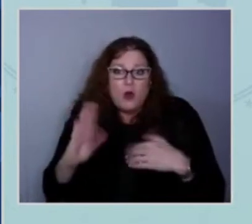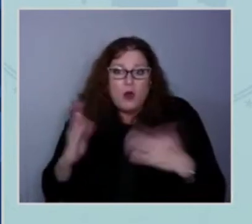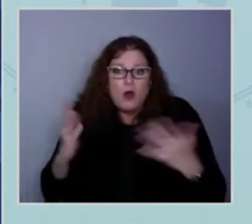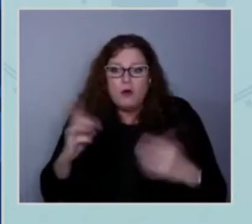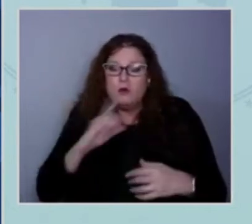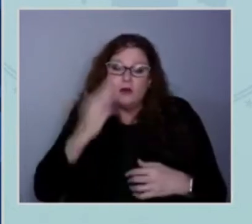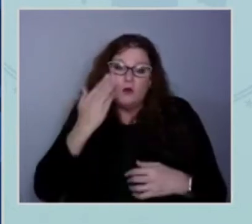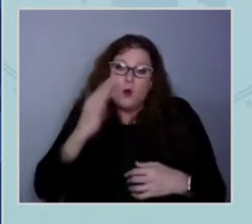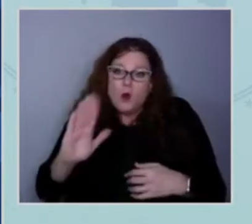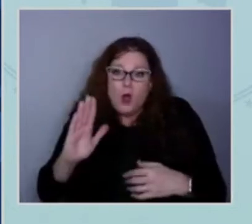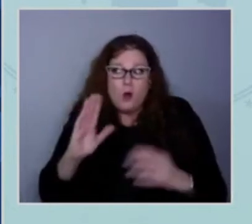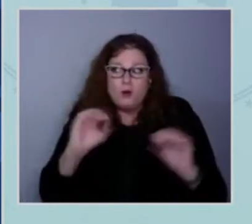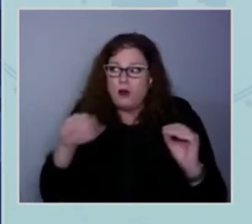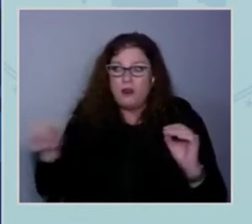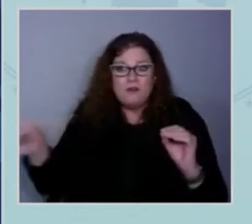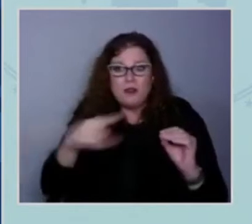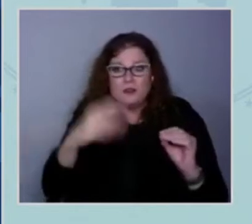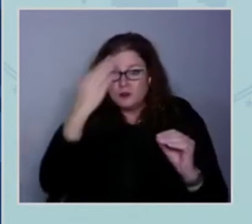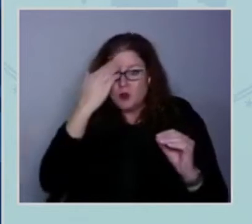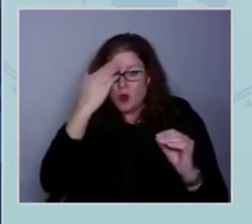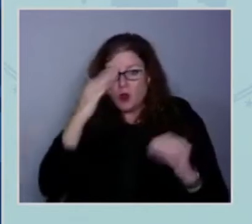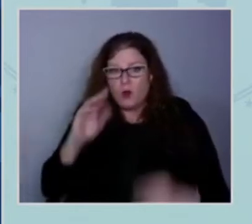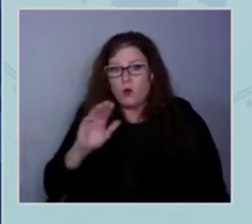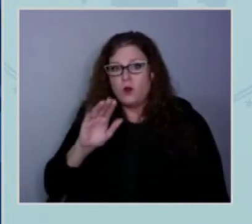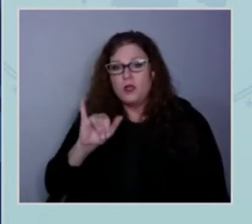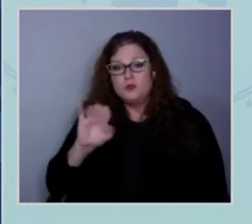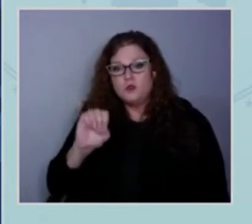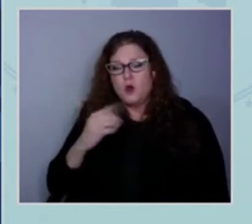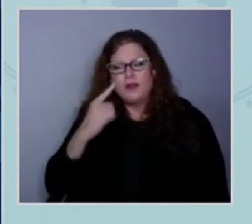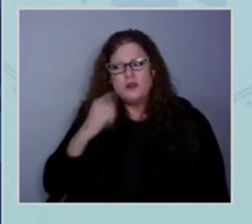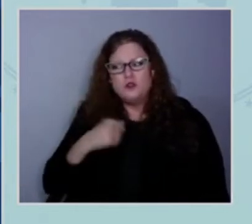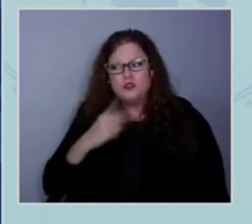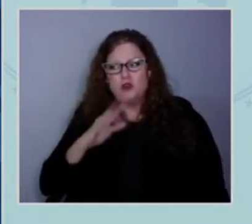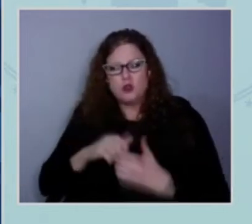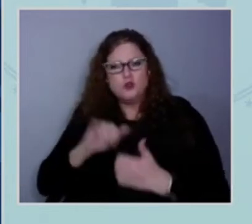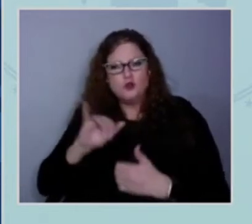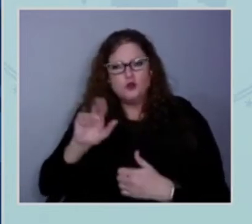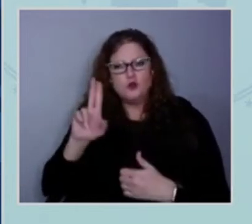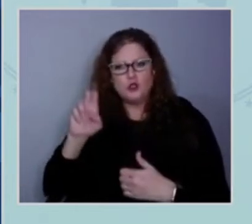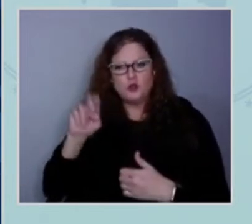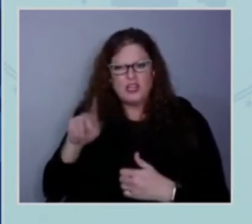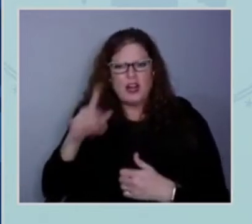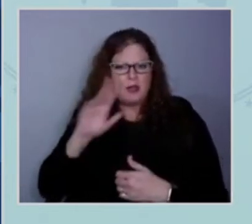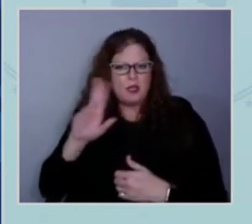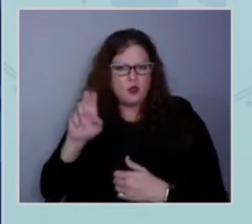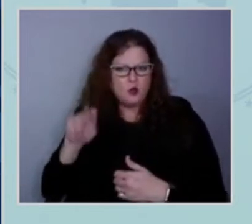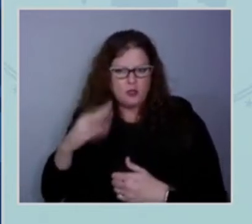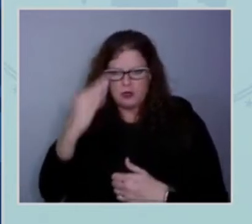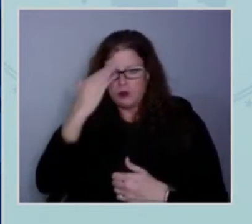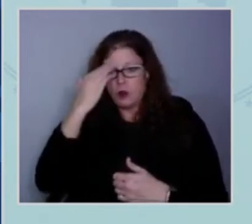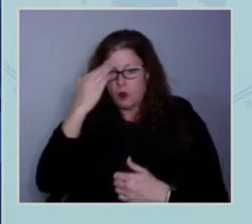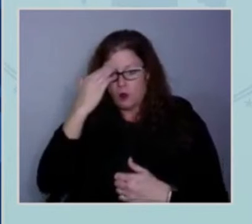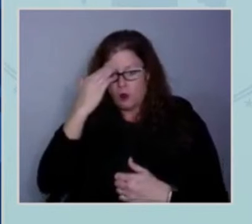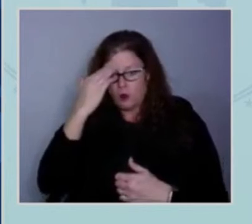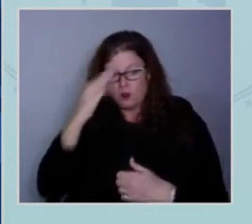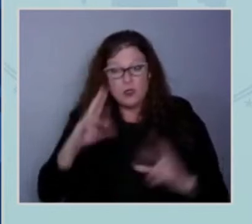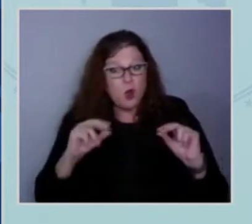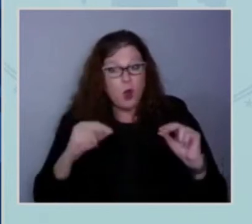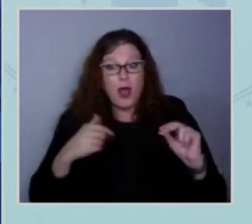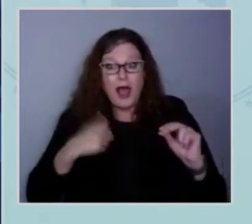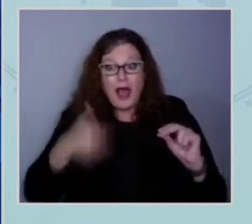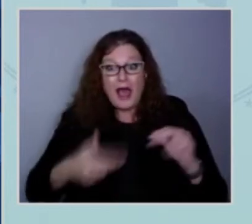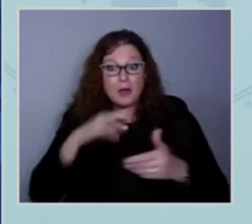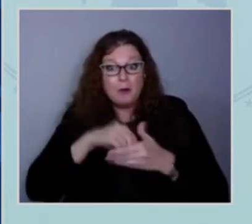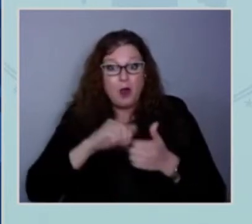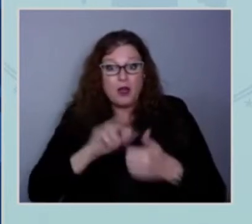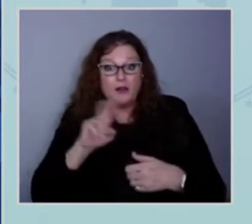will welcome you back. So we don't know. We really don't know, none of us. Well, you ought to talk to your union. I think your union